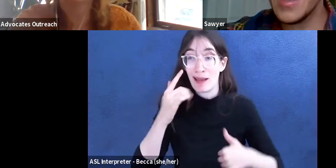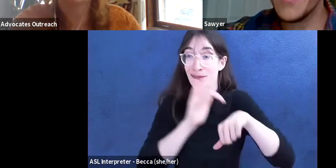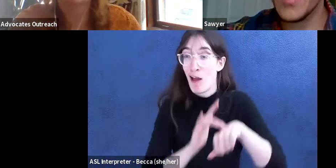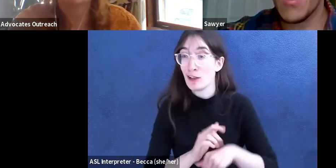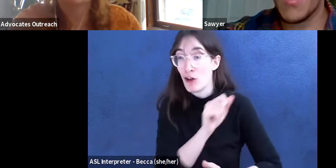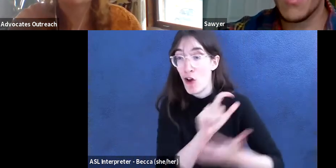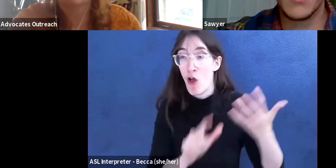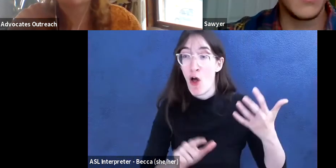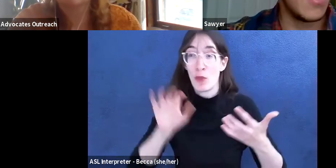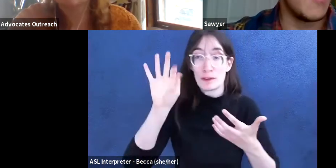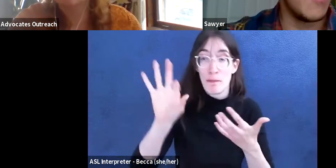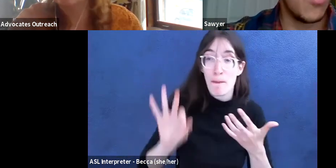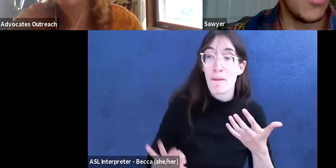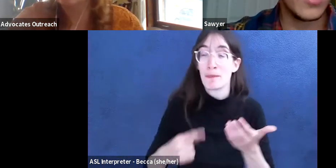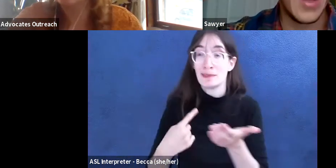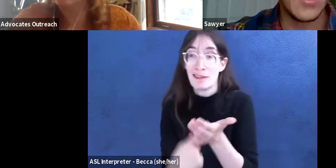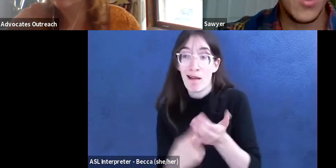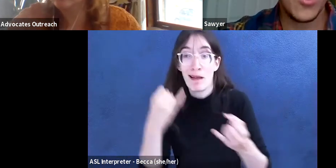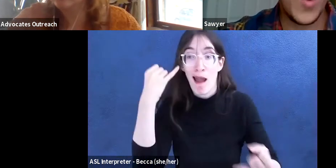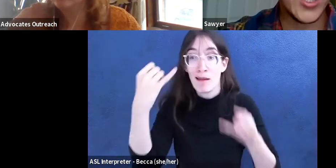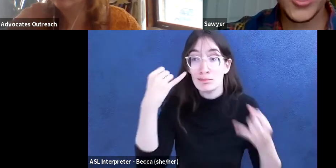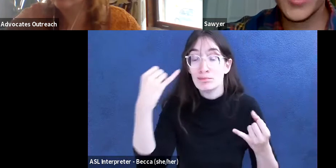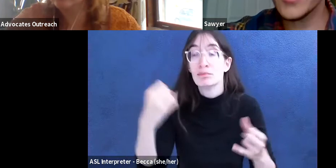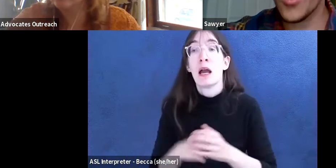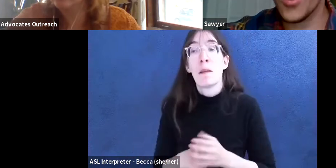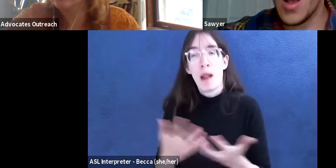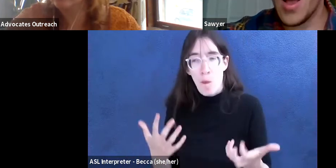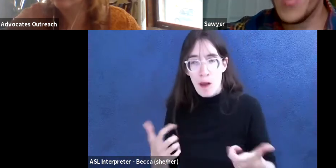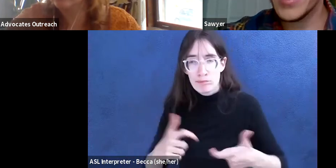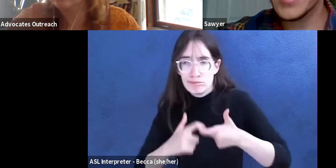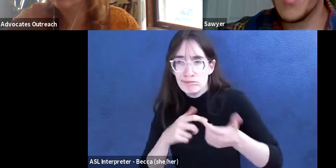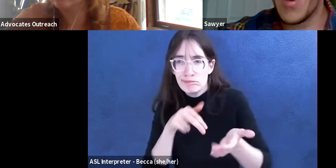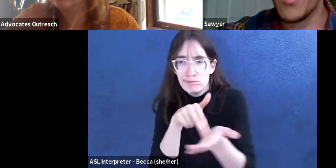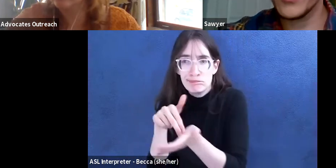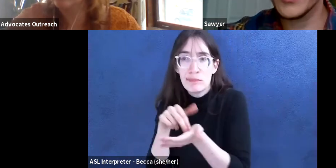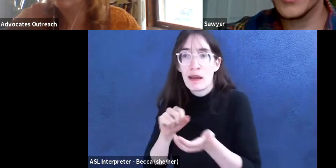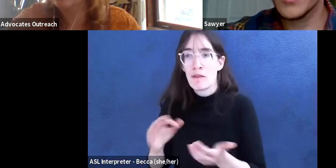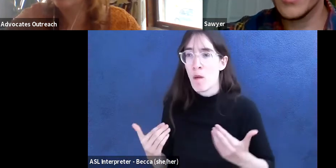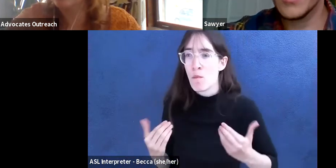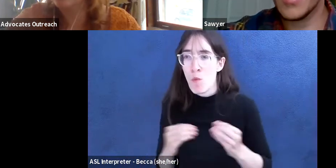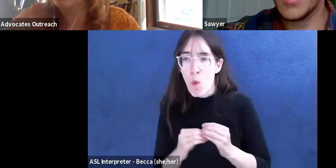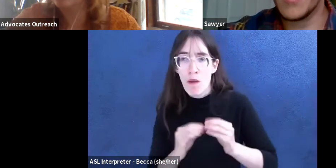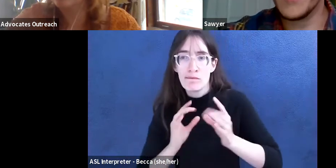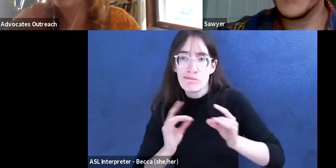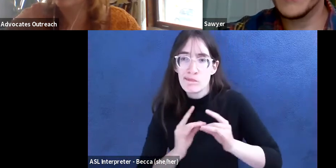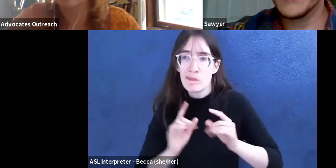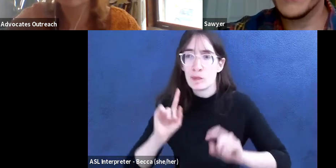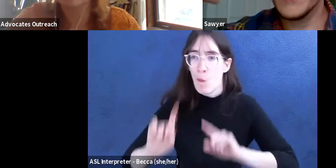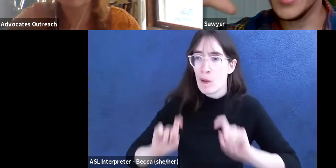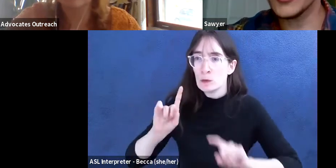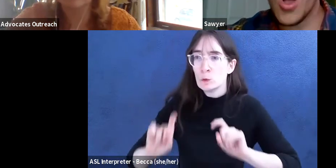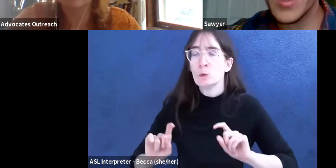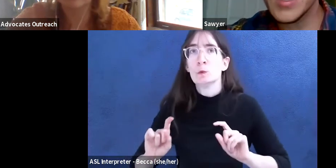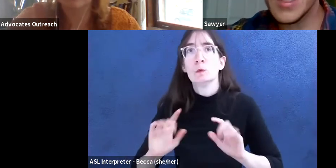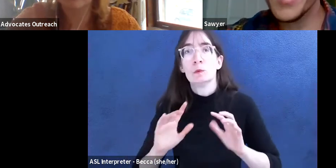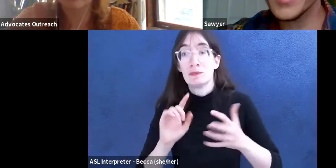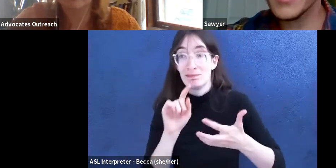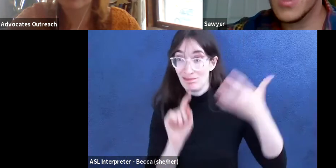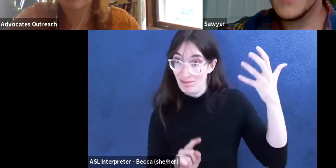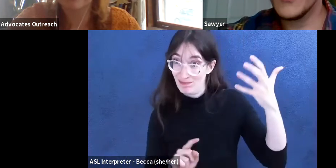expectations or of like them being straight, that maybe we aren't trying to send that message, but the ways